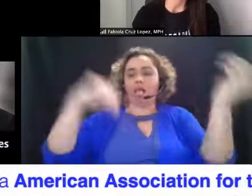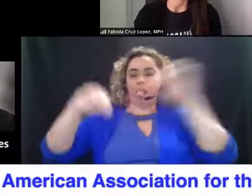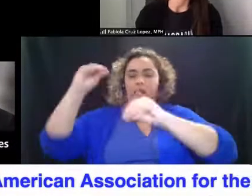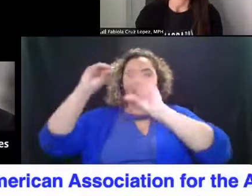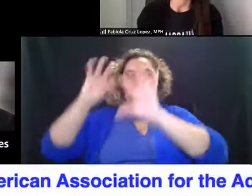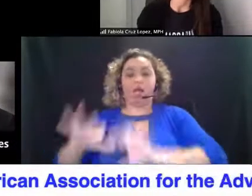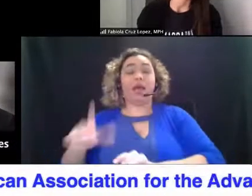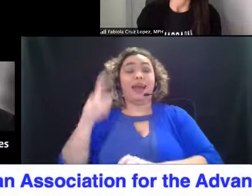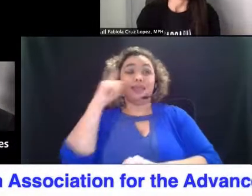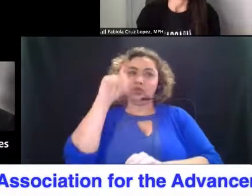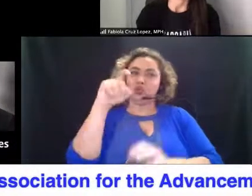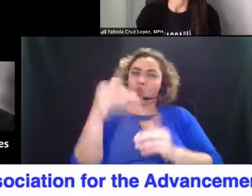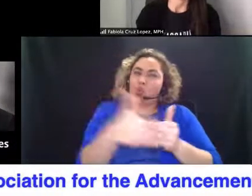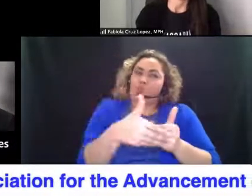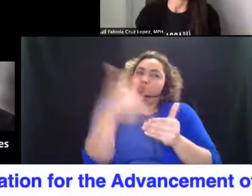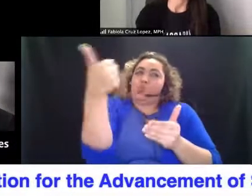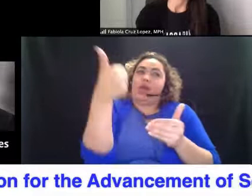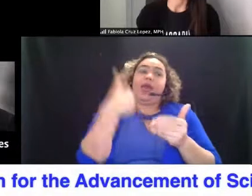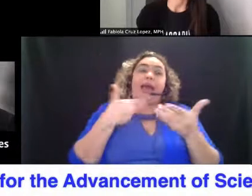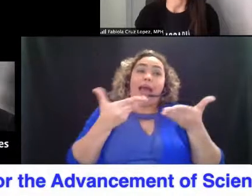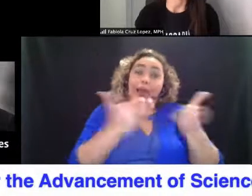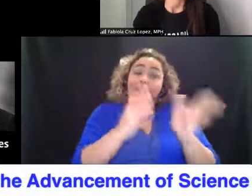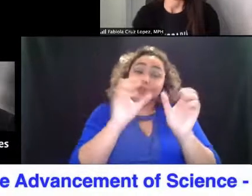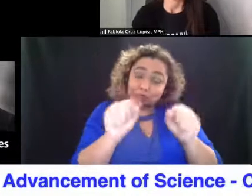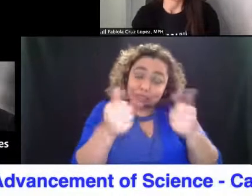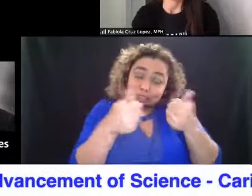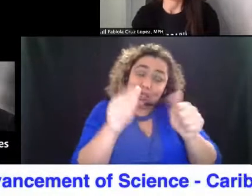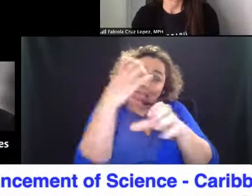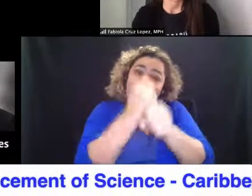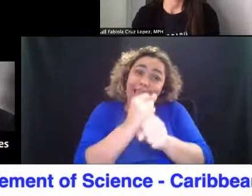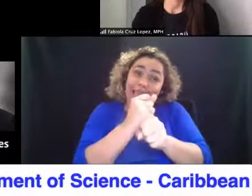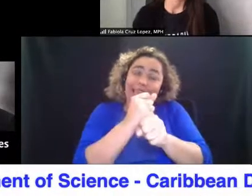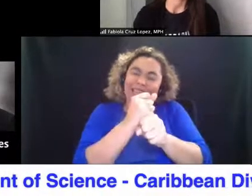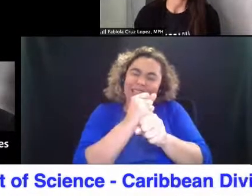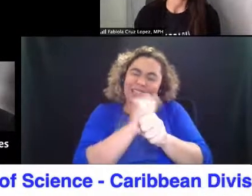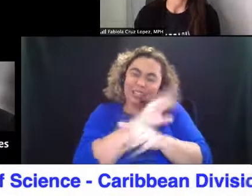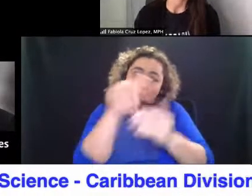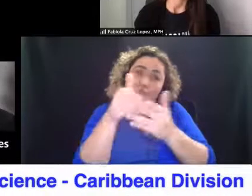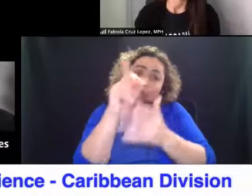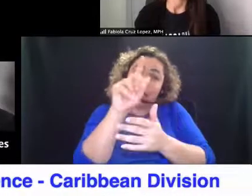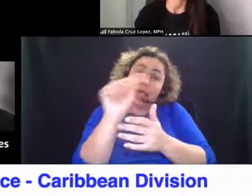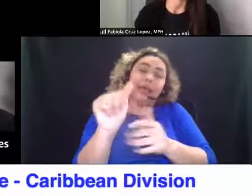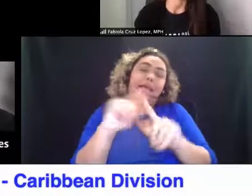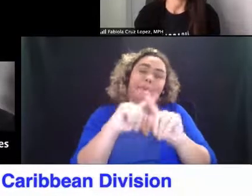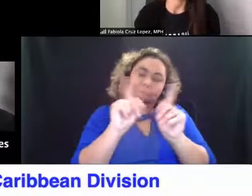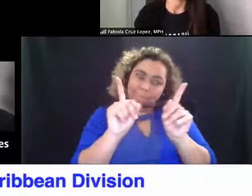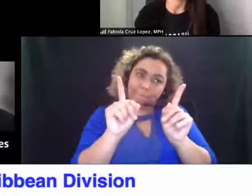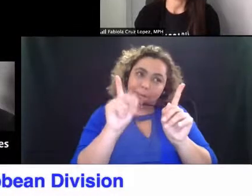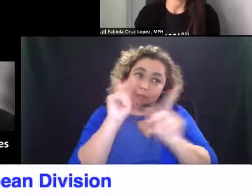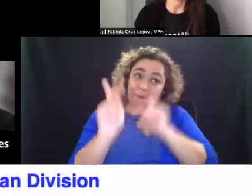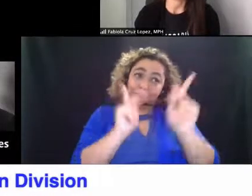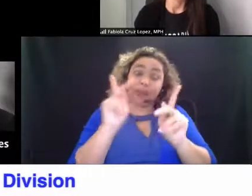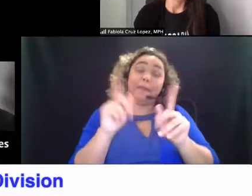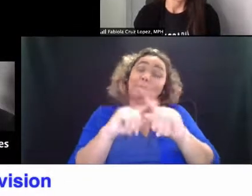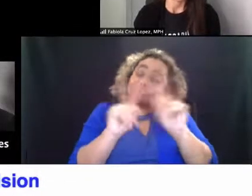easiest way to have the data for the people.